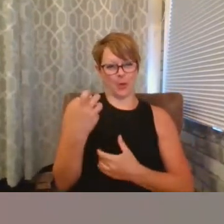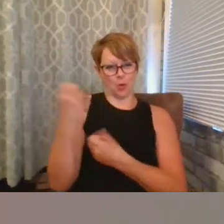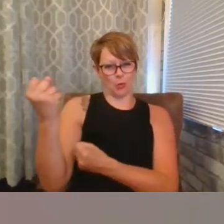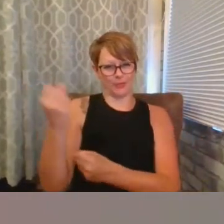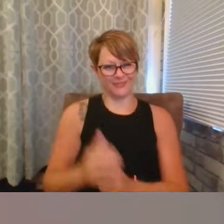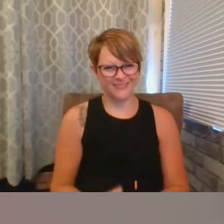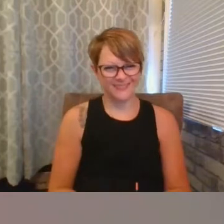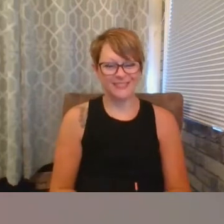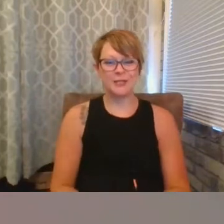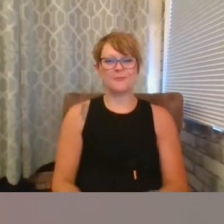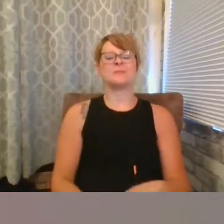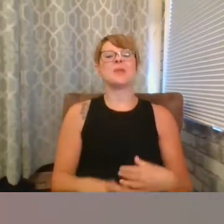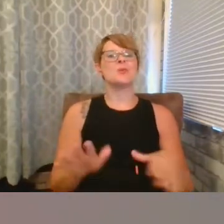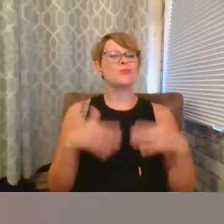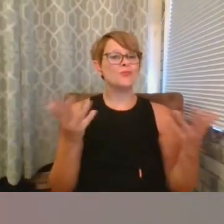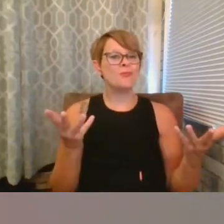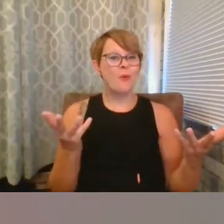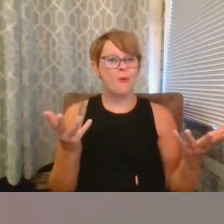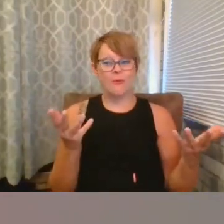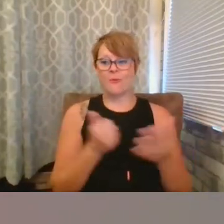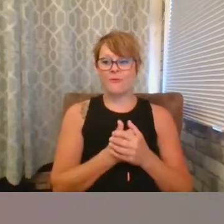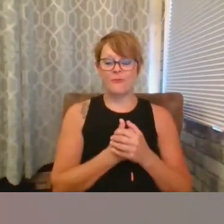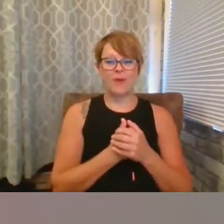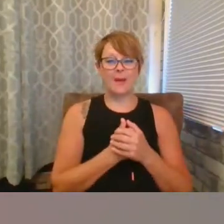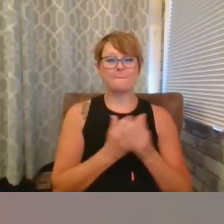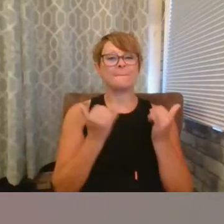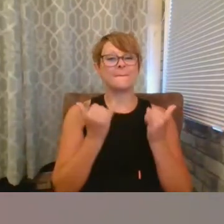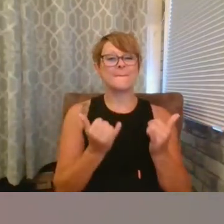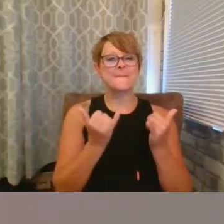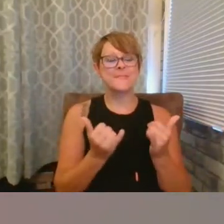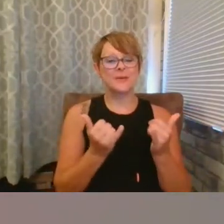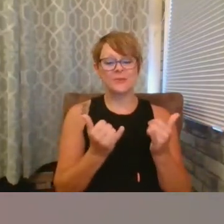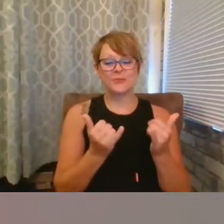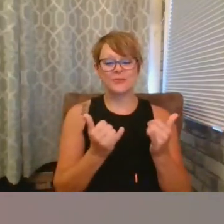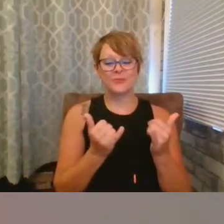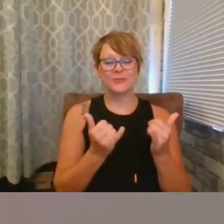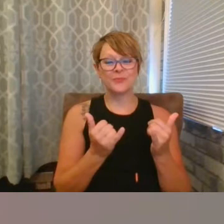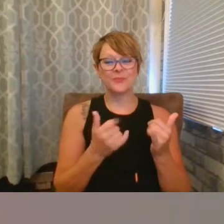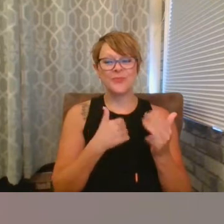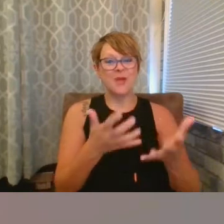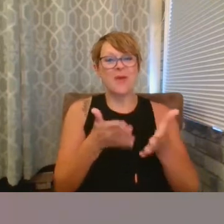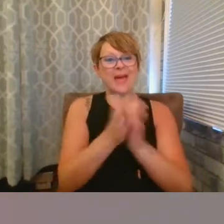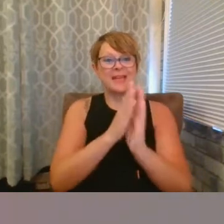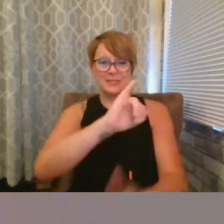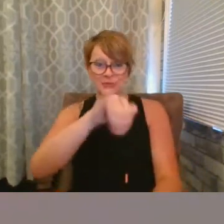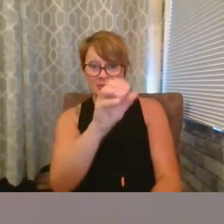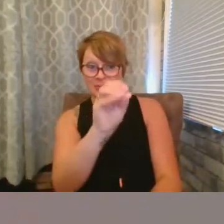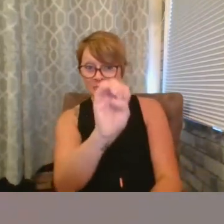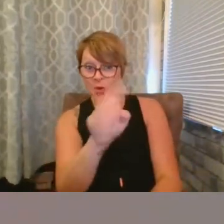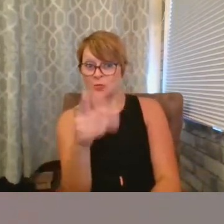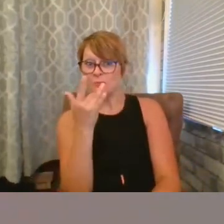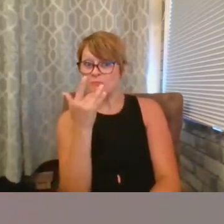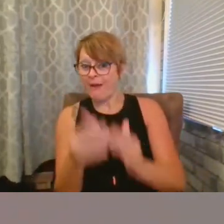on that note, I do want to ask if Joe would like to add something on